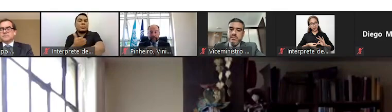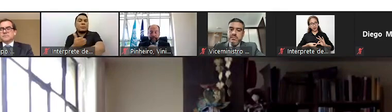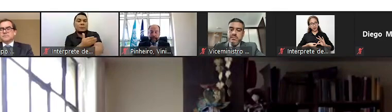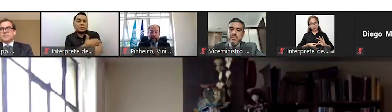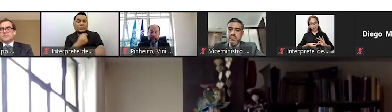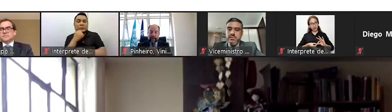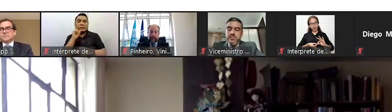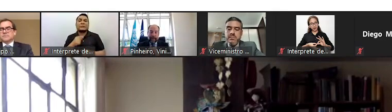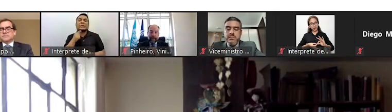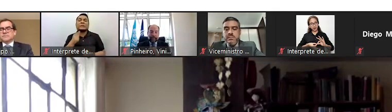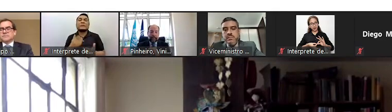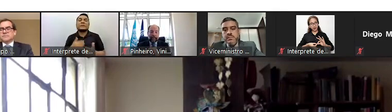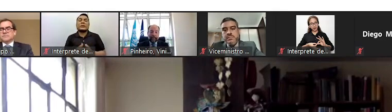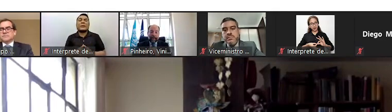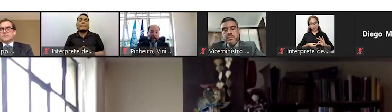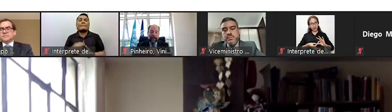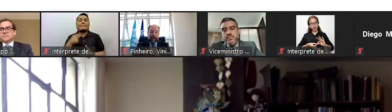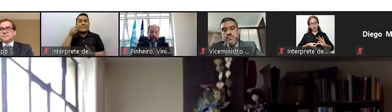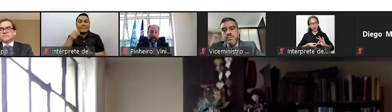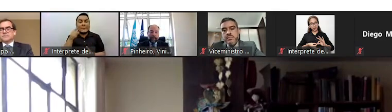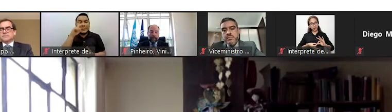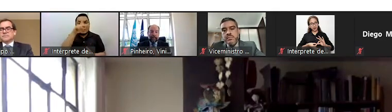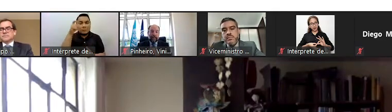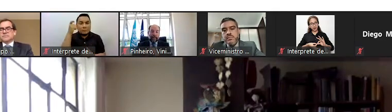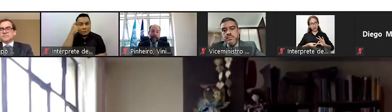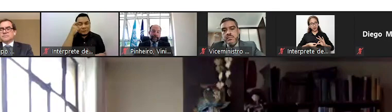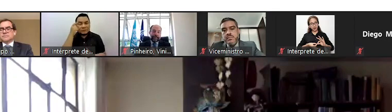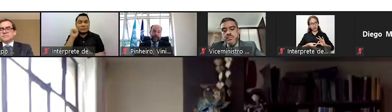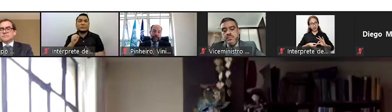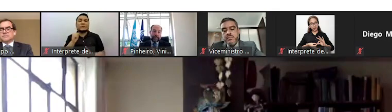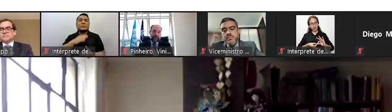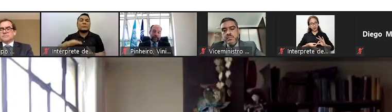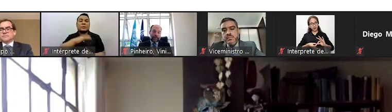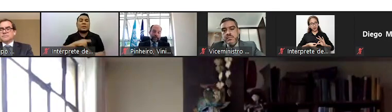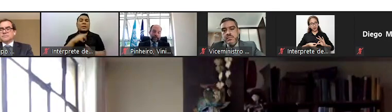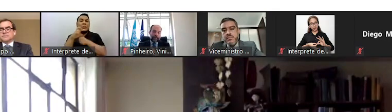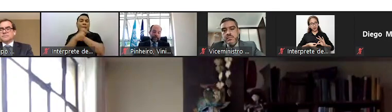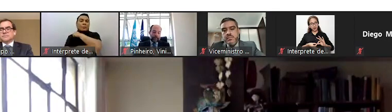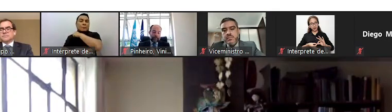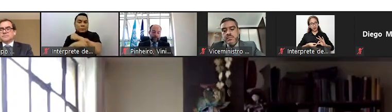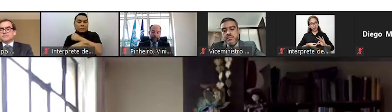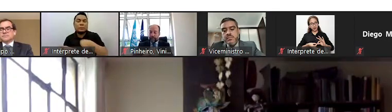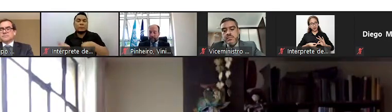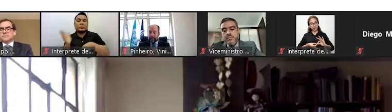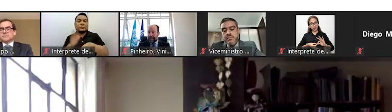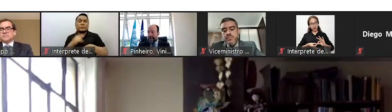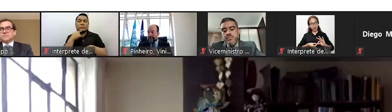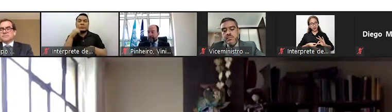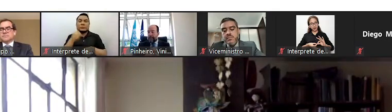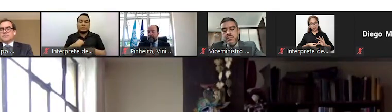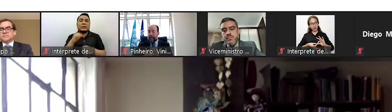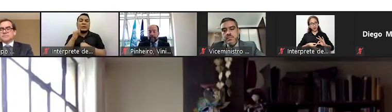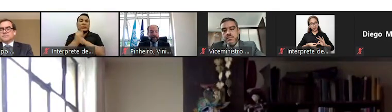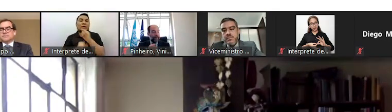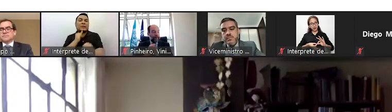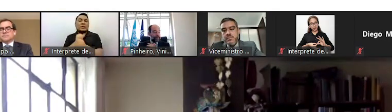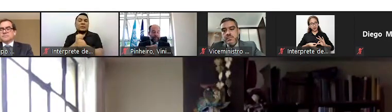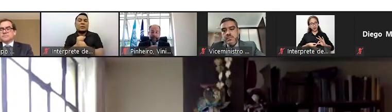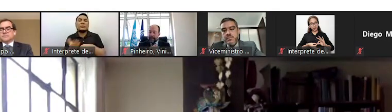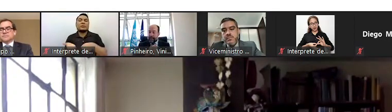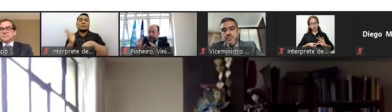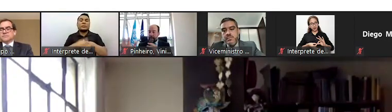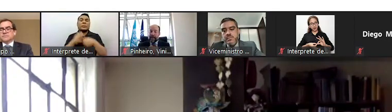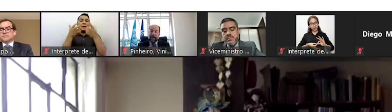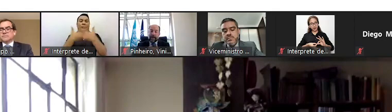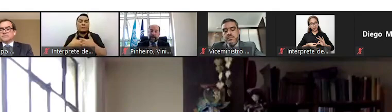some get to close the gaps between public policies in our countries and the international